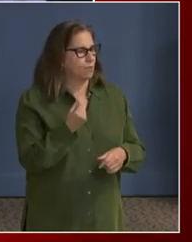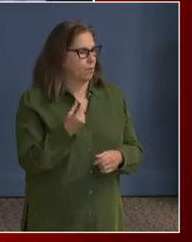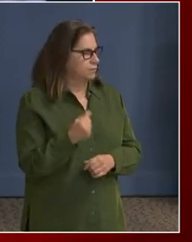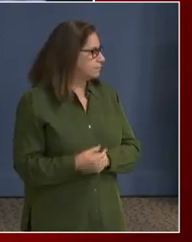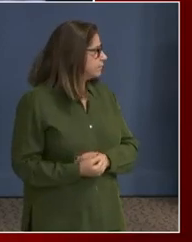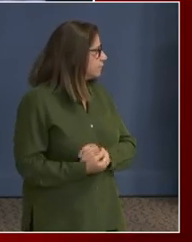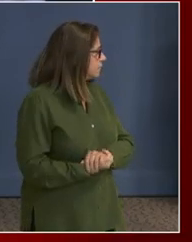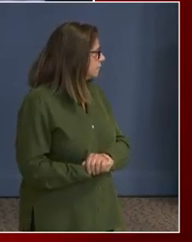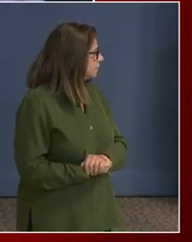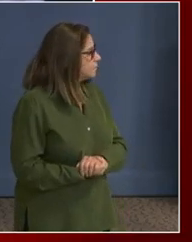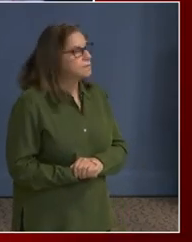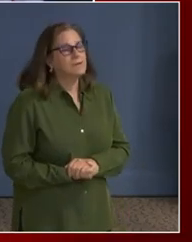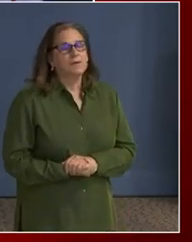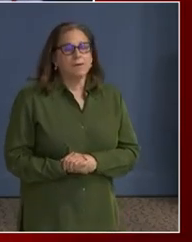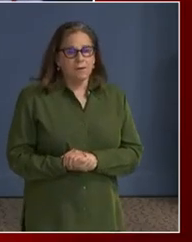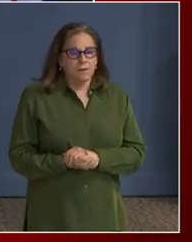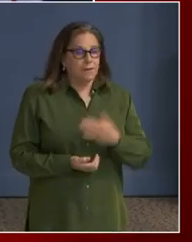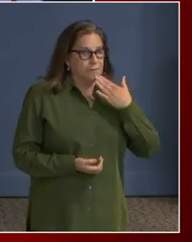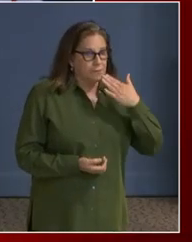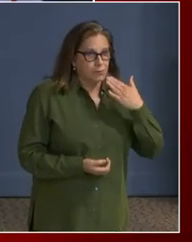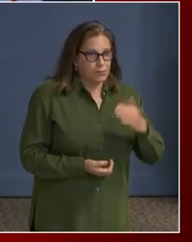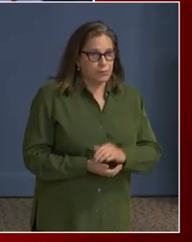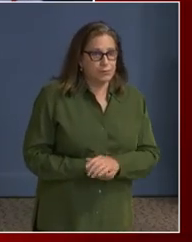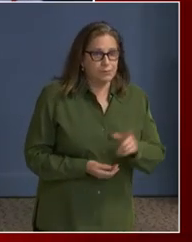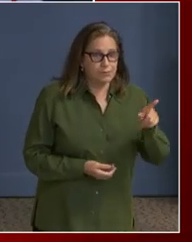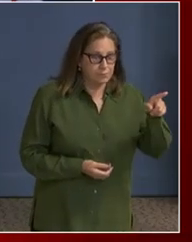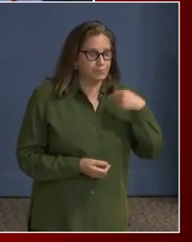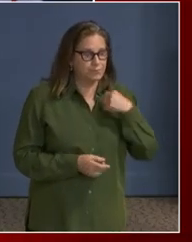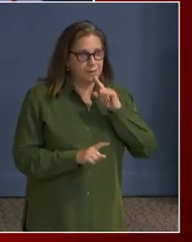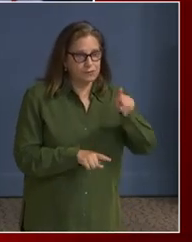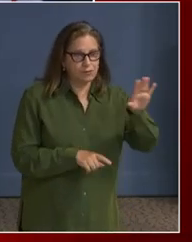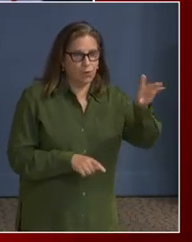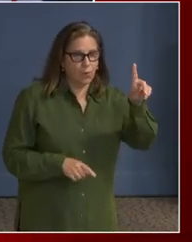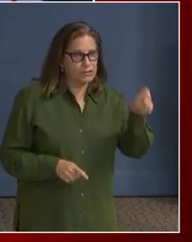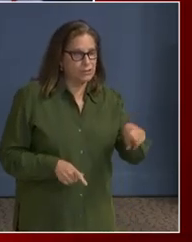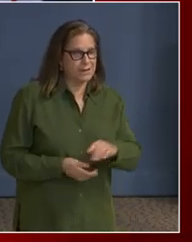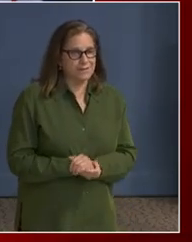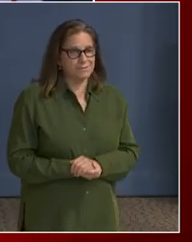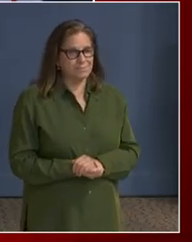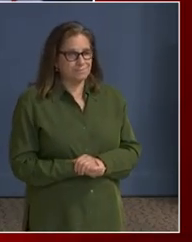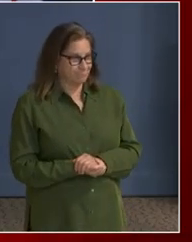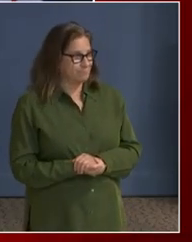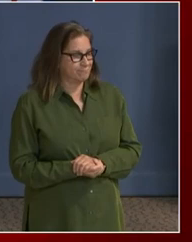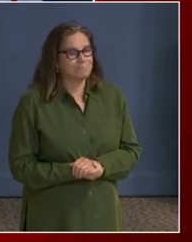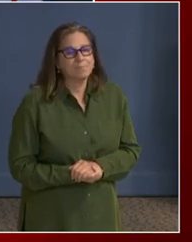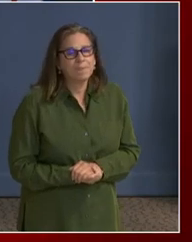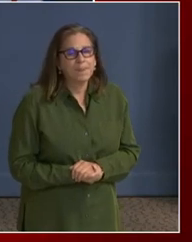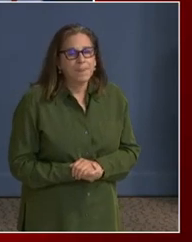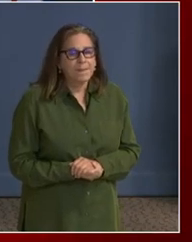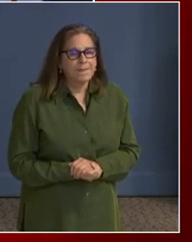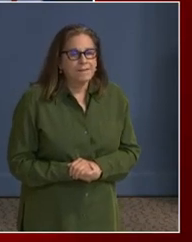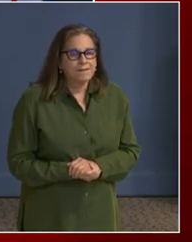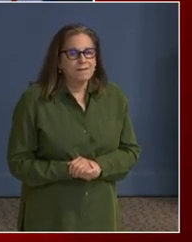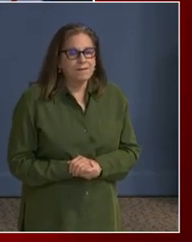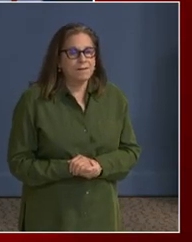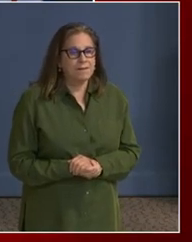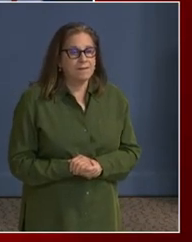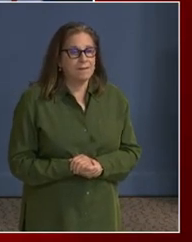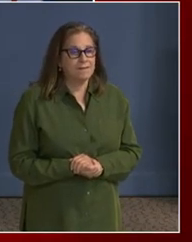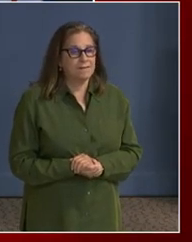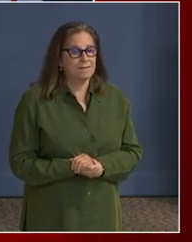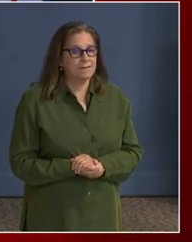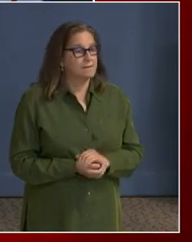Thank you, Madam Mayor. I think to answer your question, if I have it correctly, and you can correct me if I don't, the first thing is